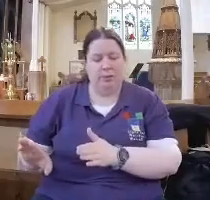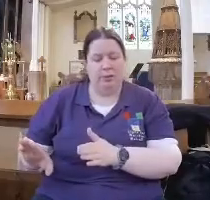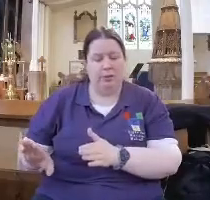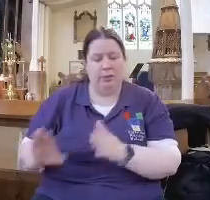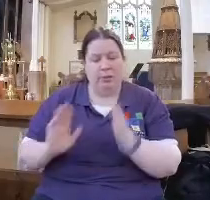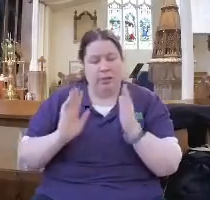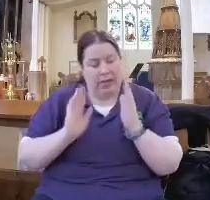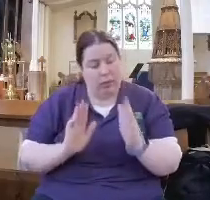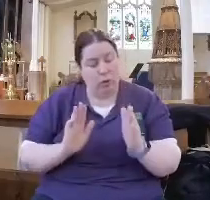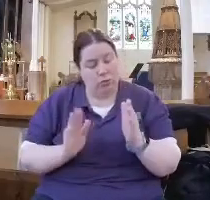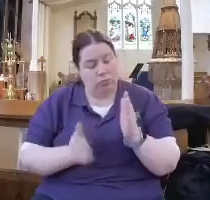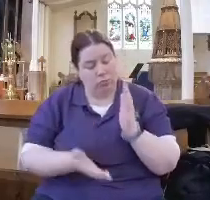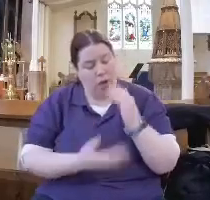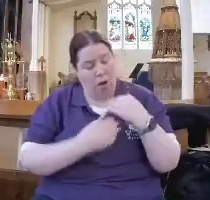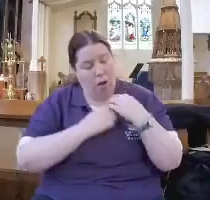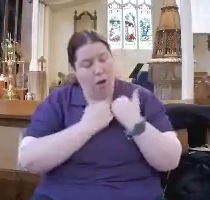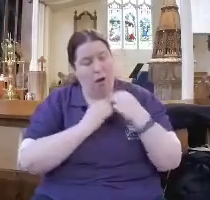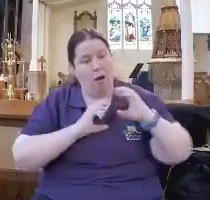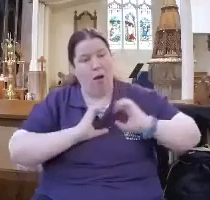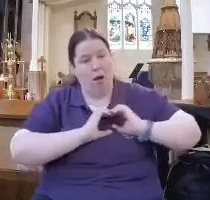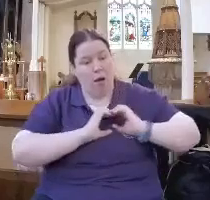and contrite heart.